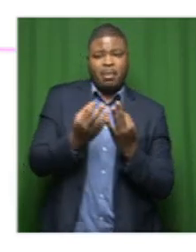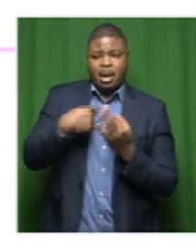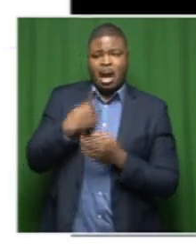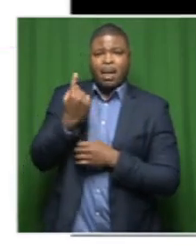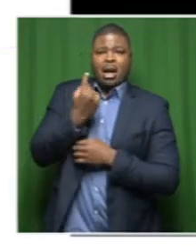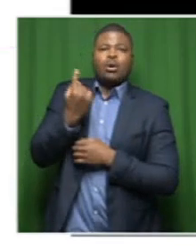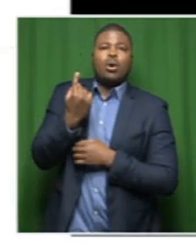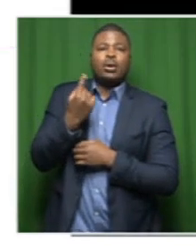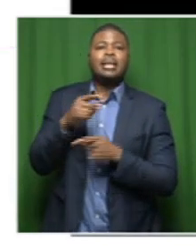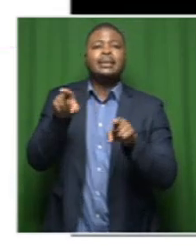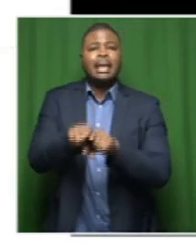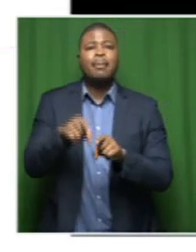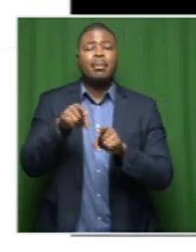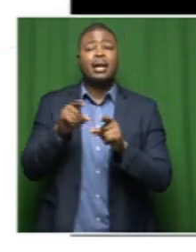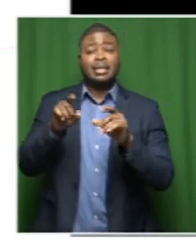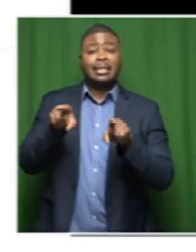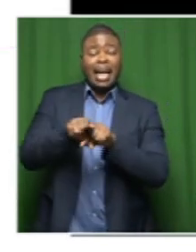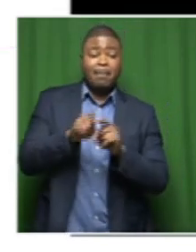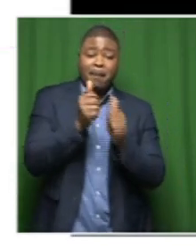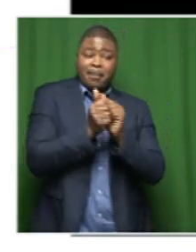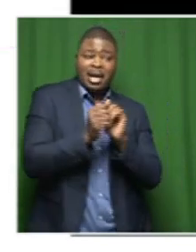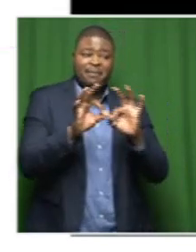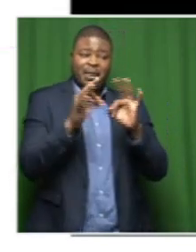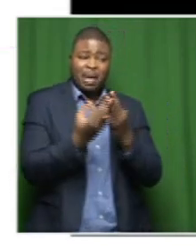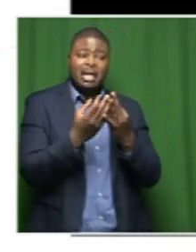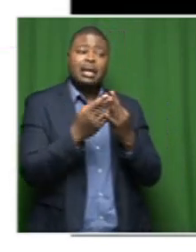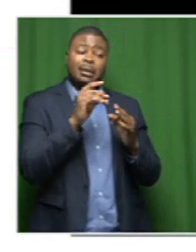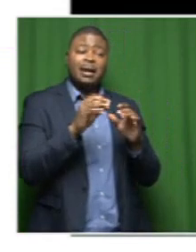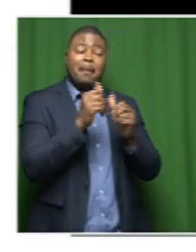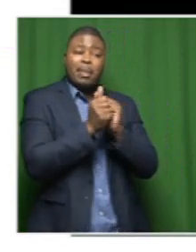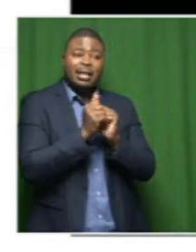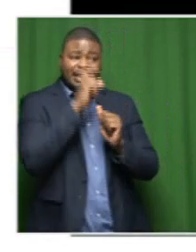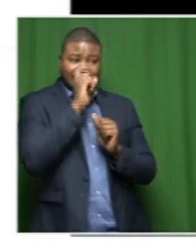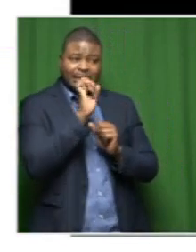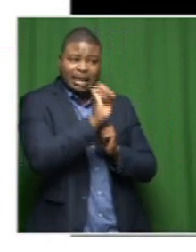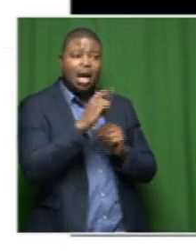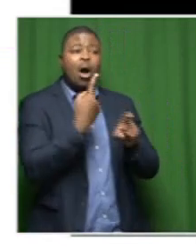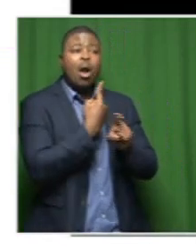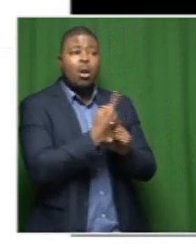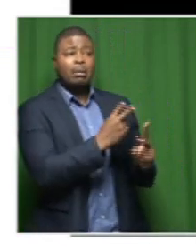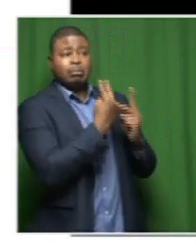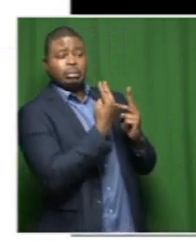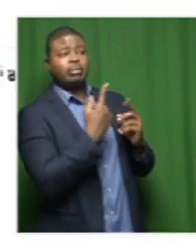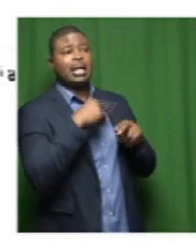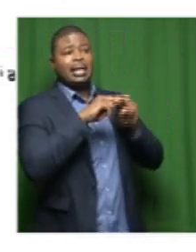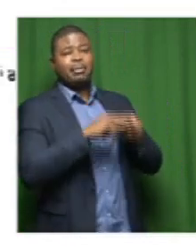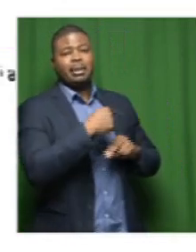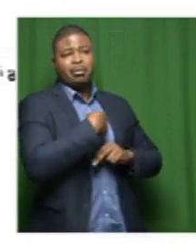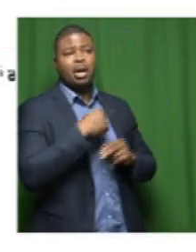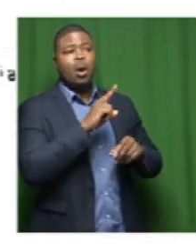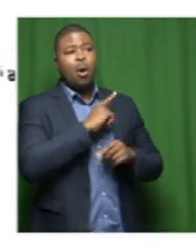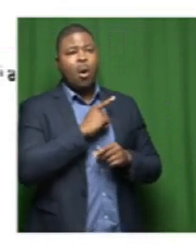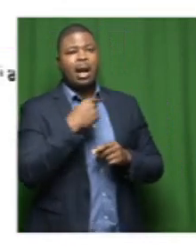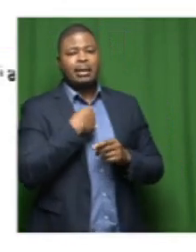represent their struggle. So for me and my children, things are very bad. One, because